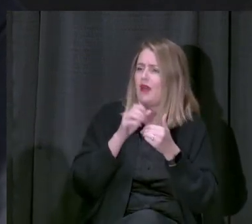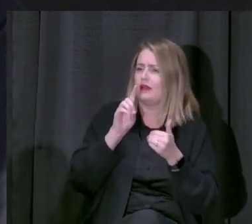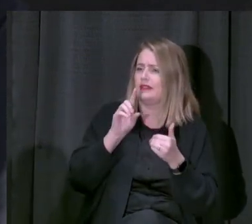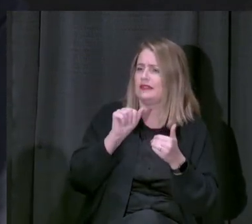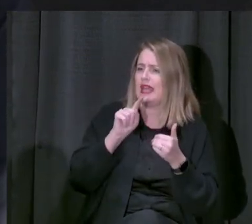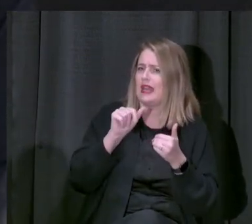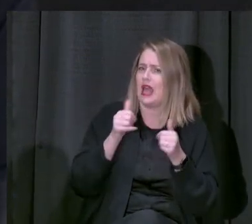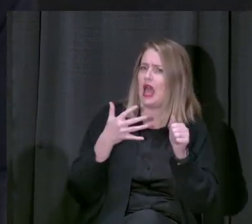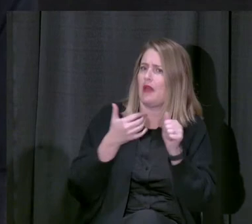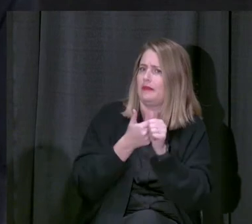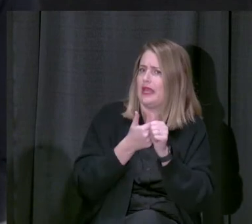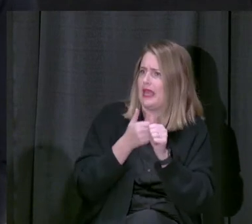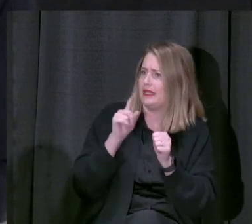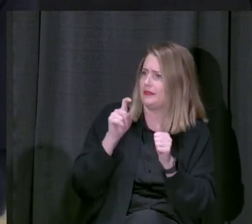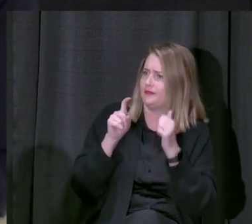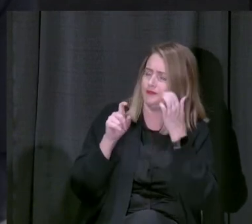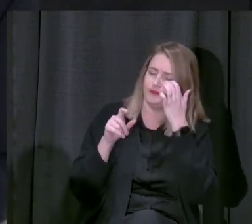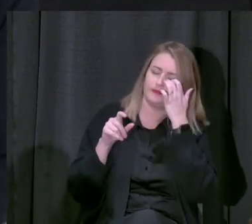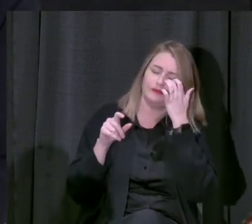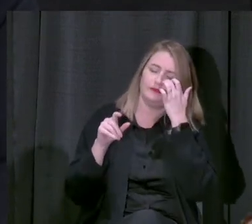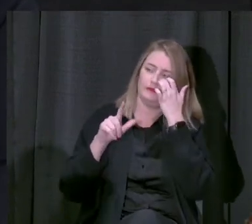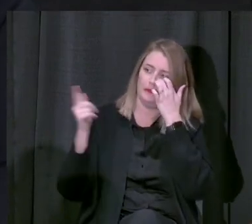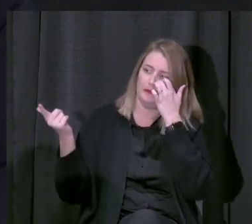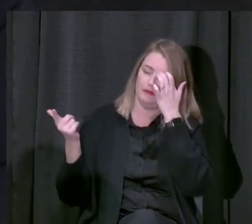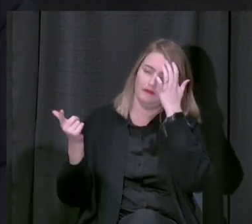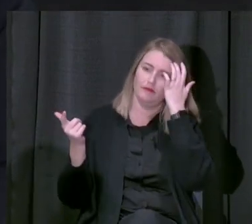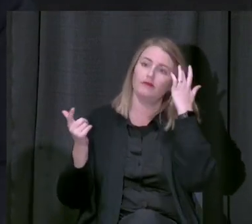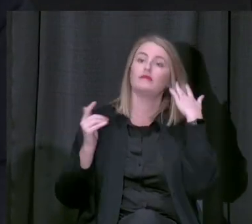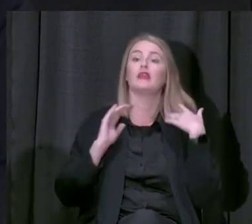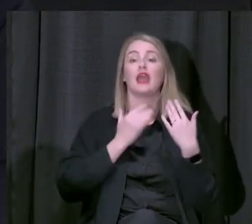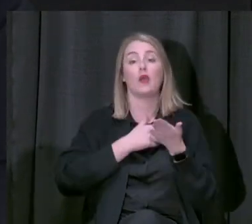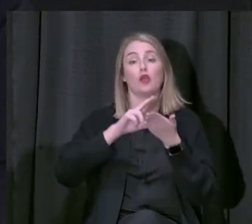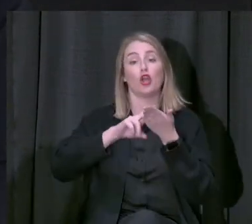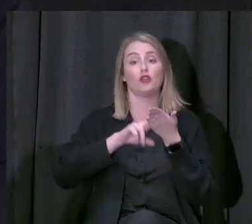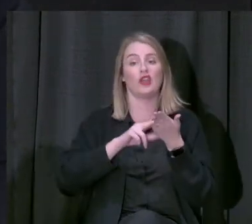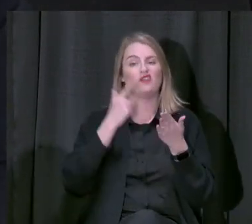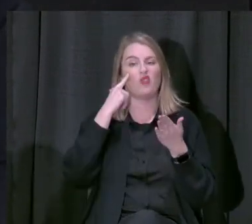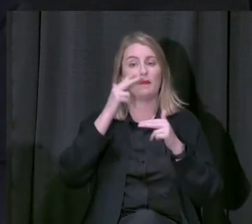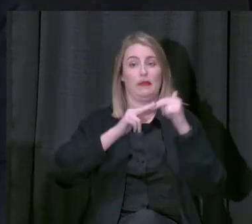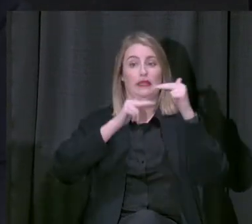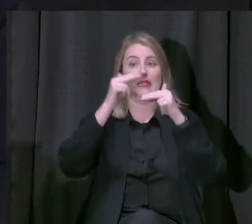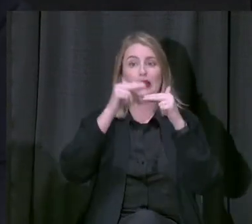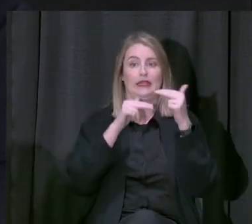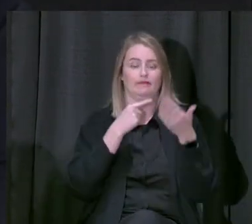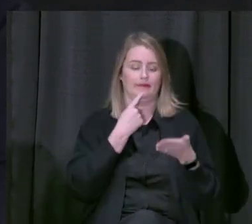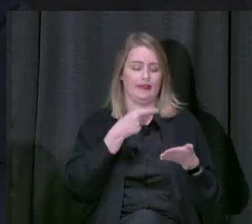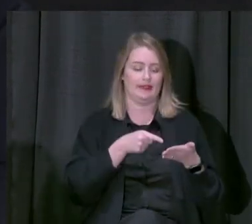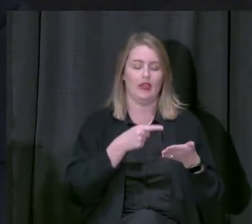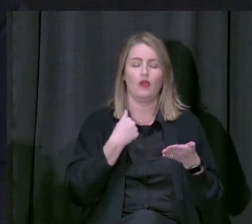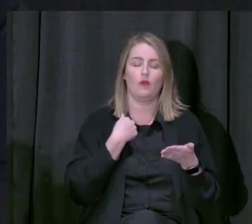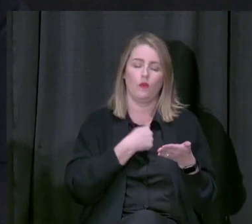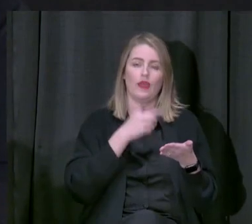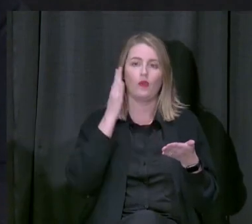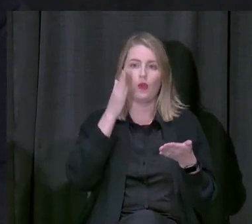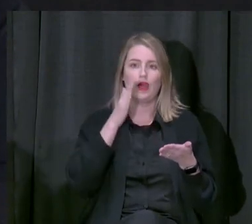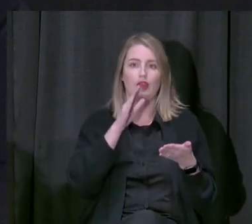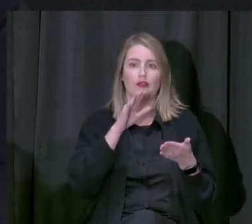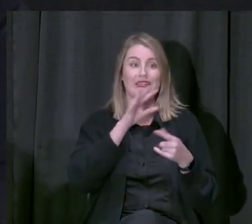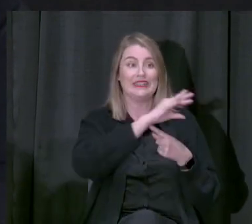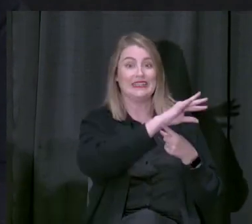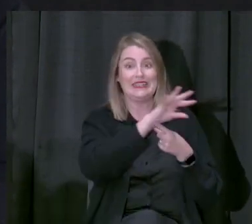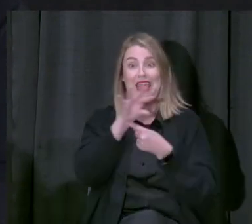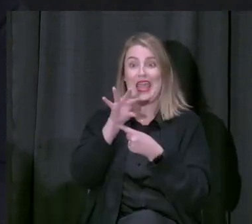updated? In our contracts, when we do a building, there's something that says, you know, we will rescan up